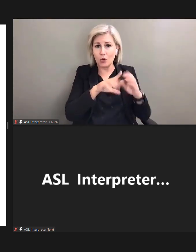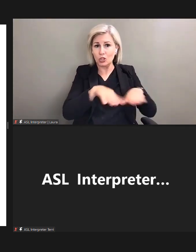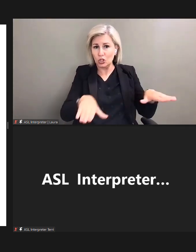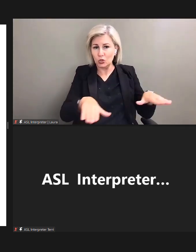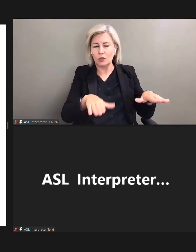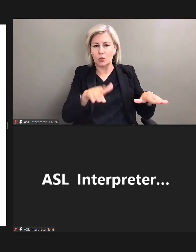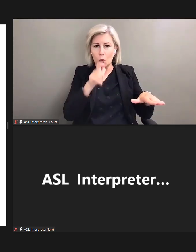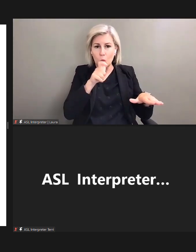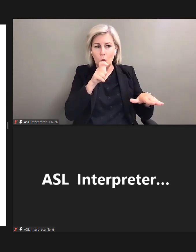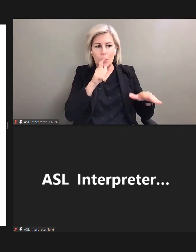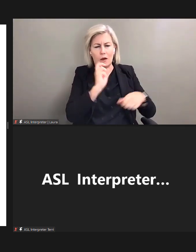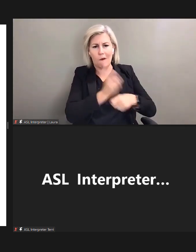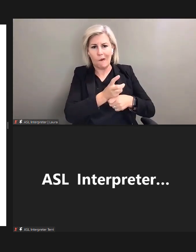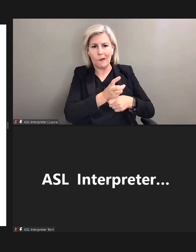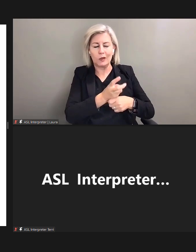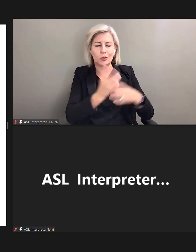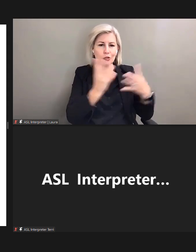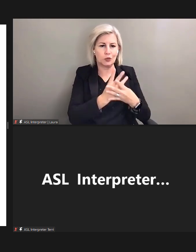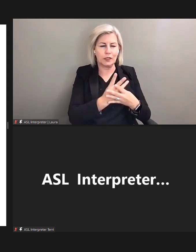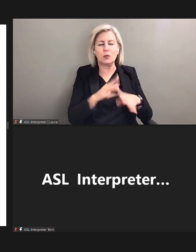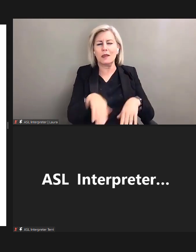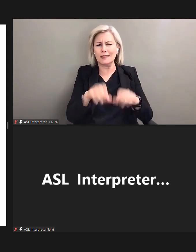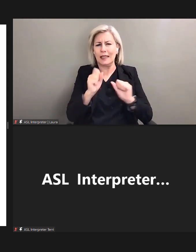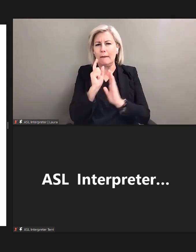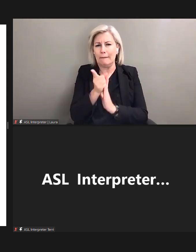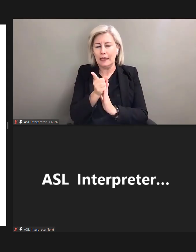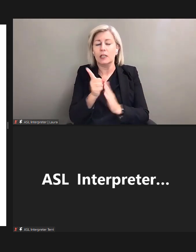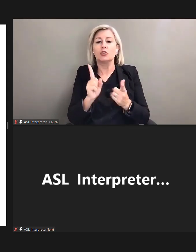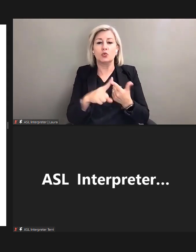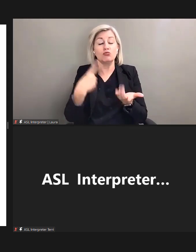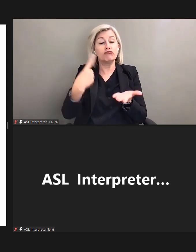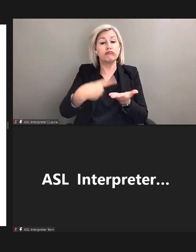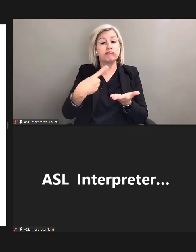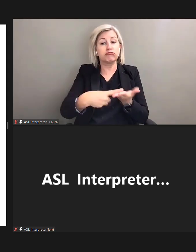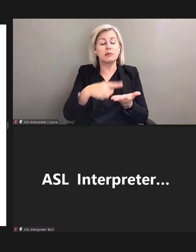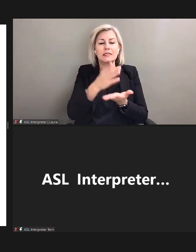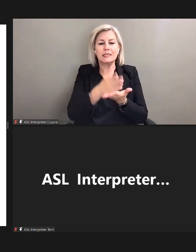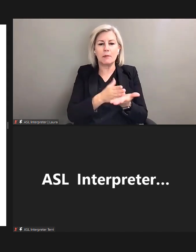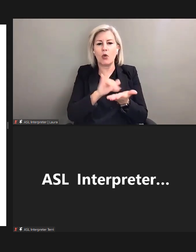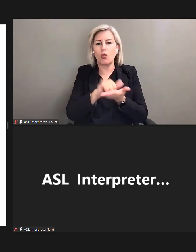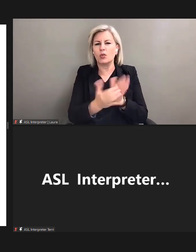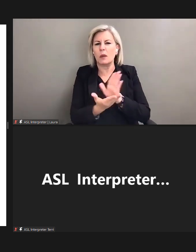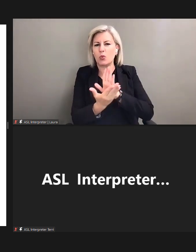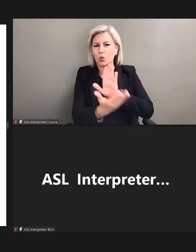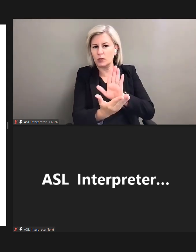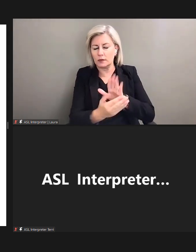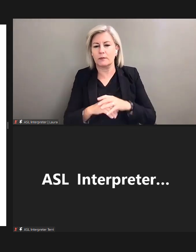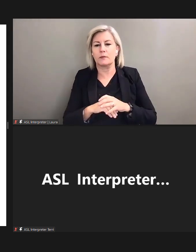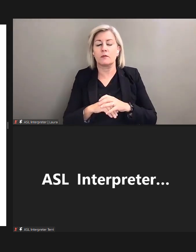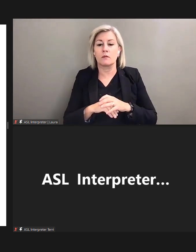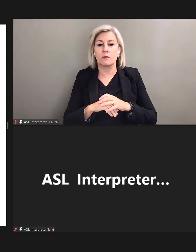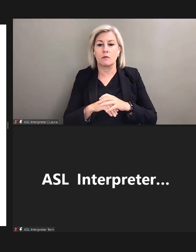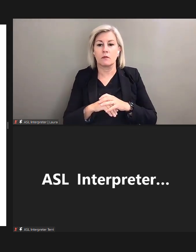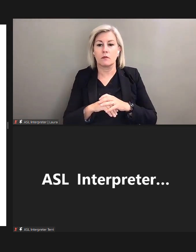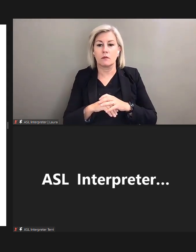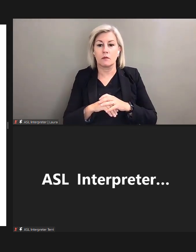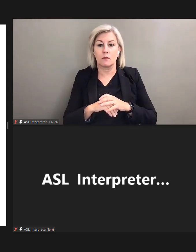reasons. So let's take a minute and talk about some of those strategies for screening. We're going to start